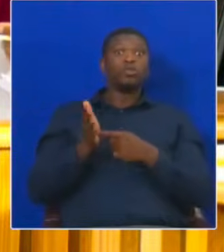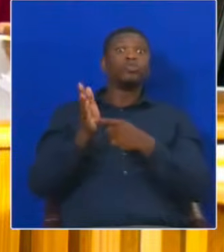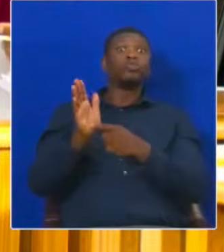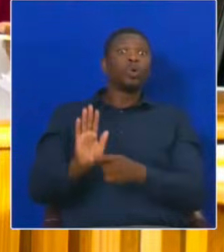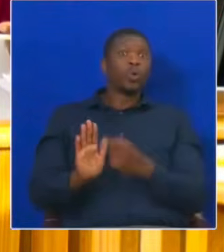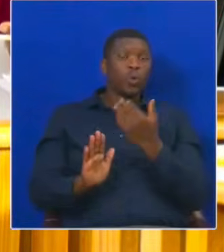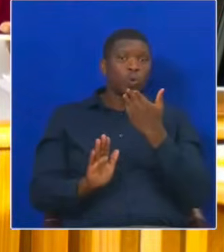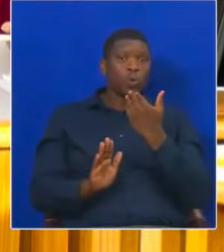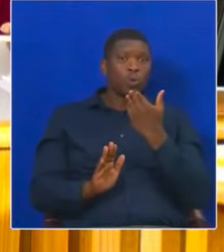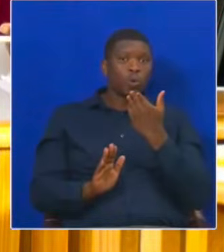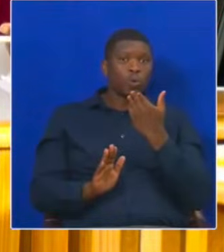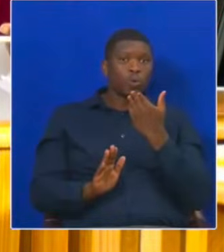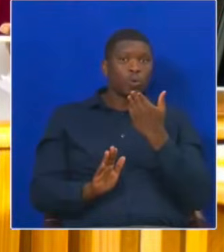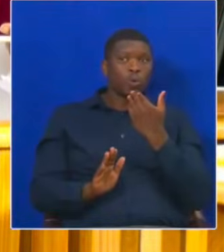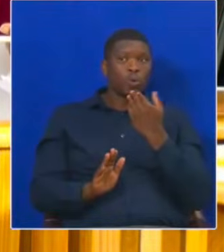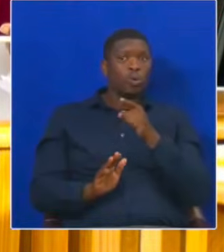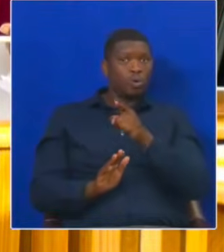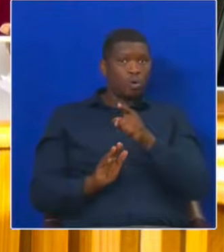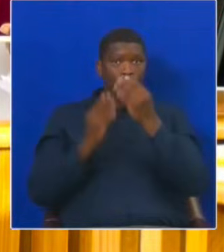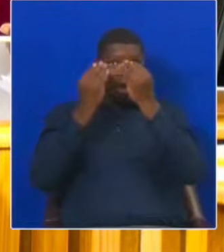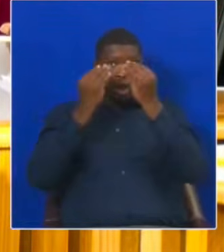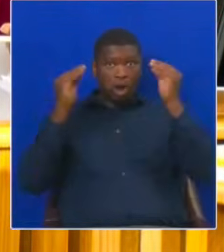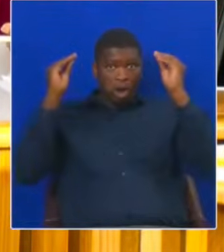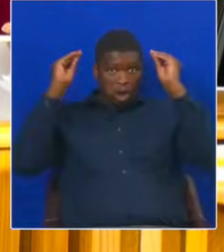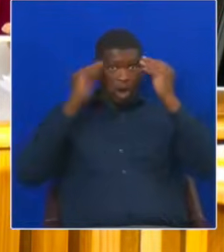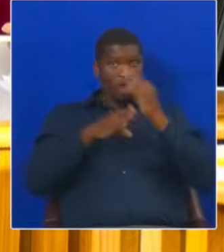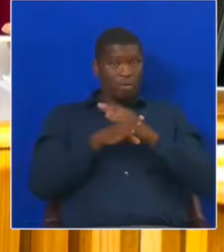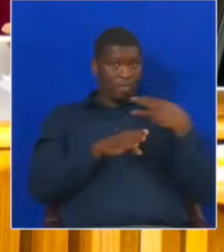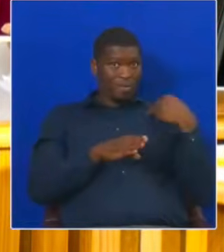the former minister, Mr.